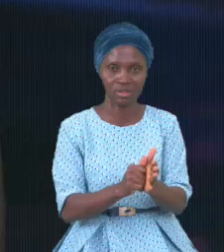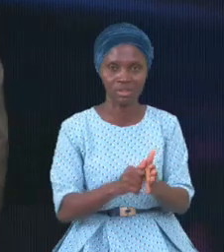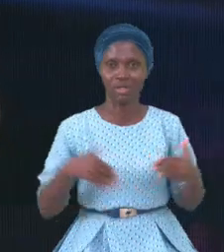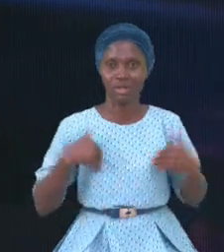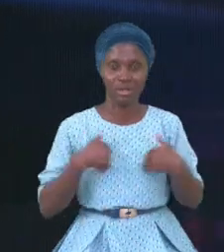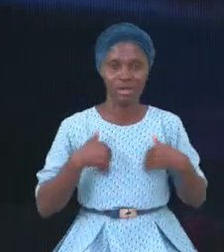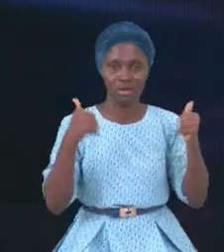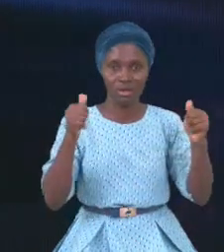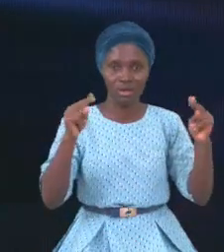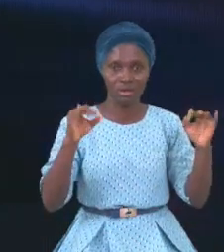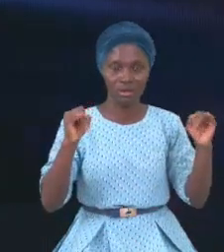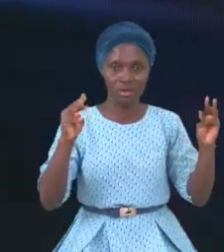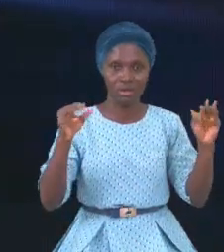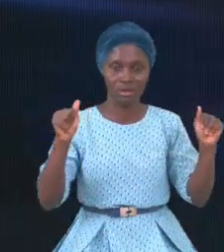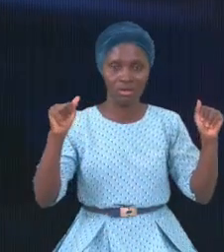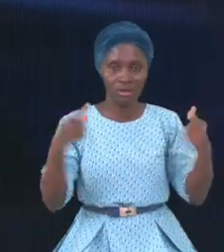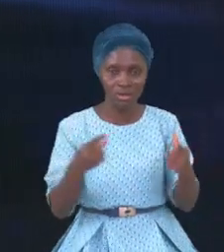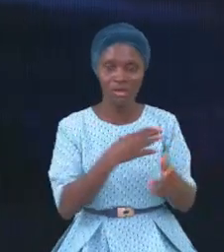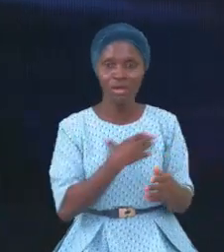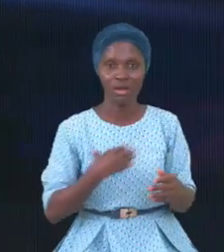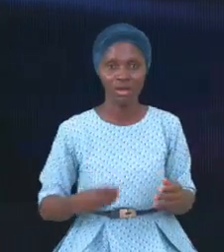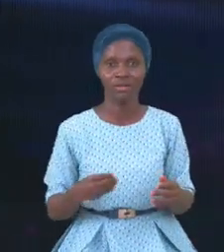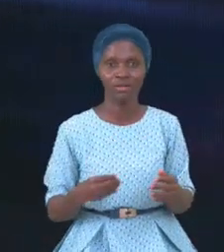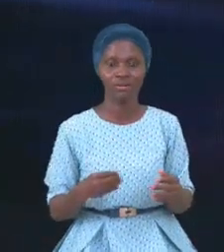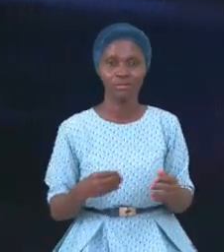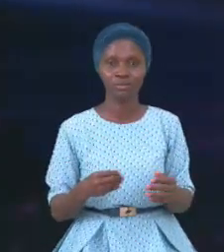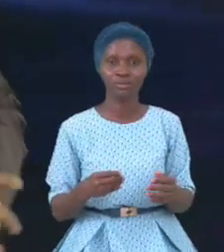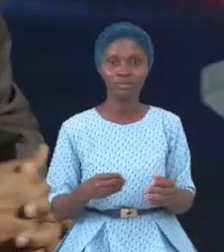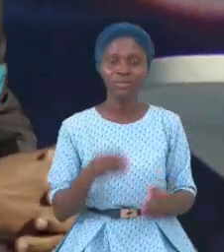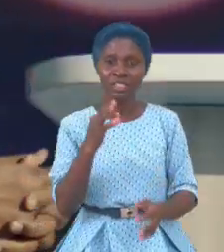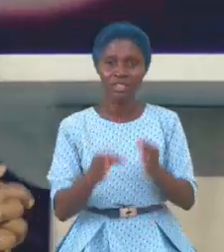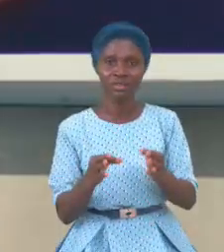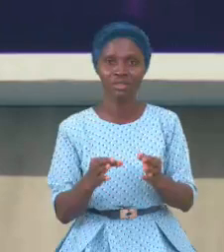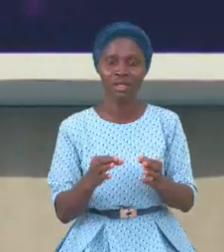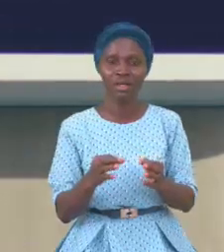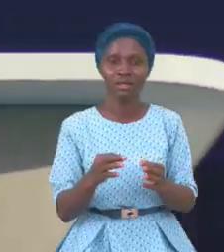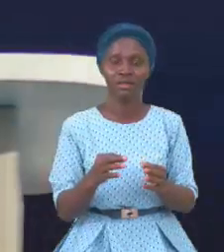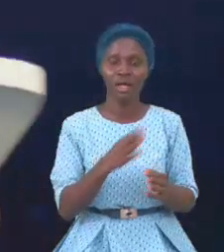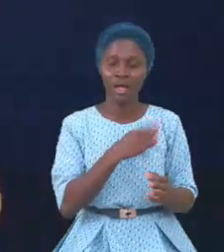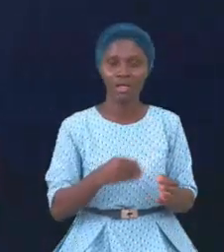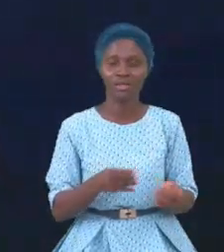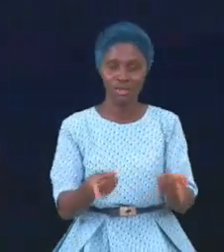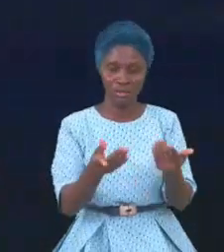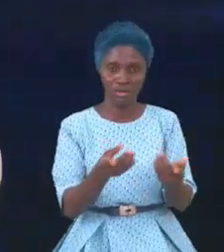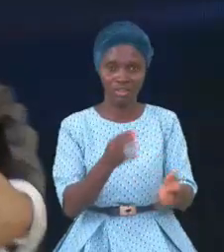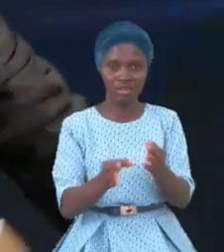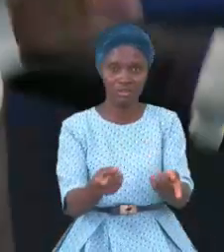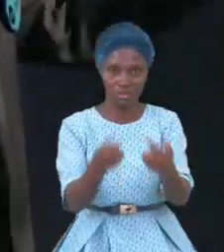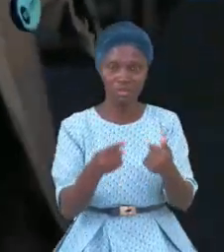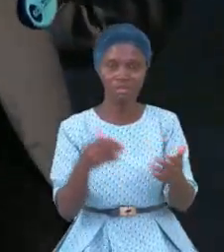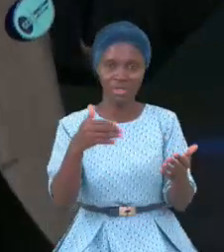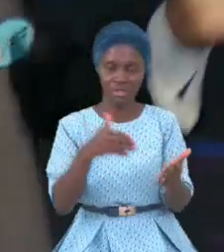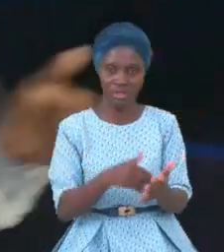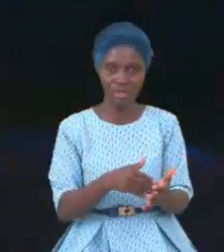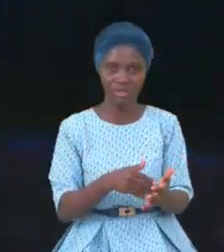that away? And he says, for private use. And then he comes again. They have not totally burnt